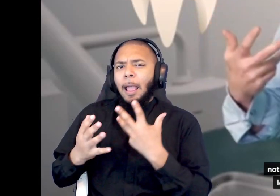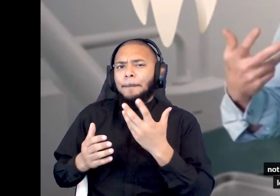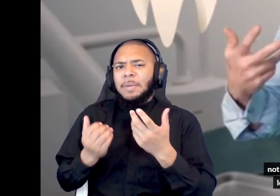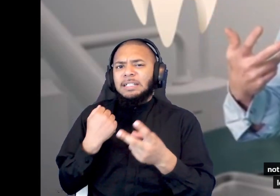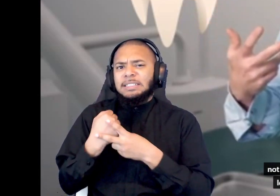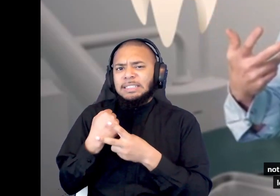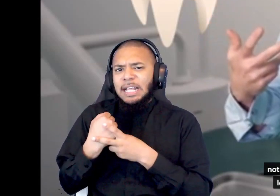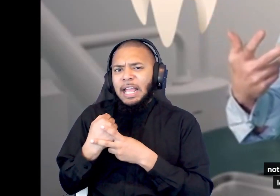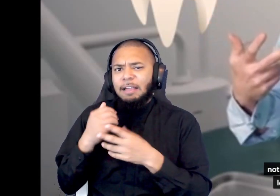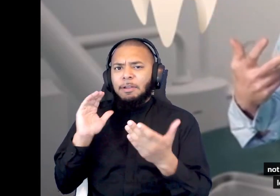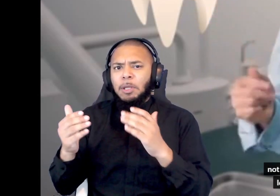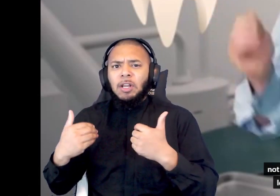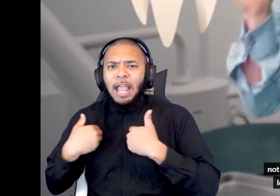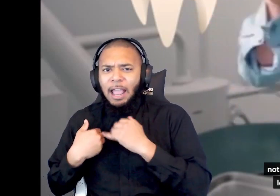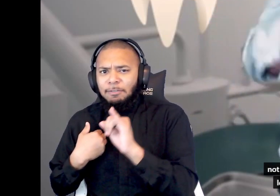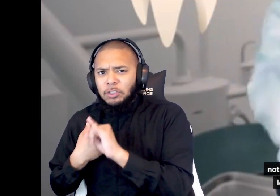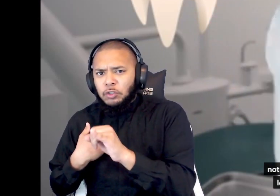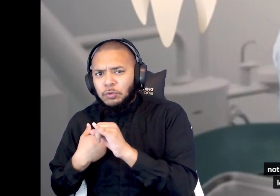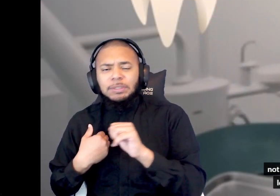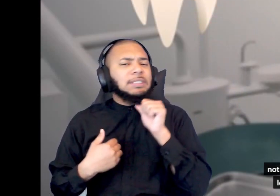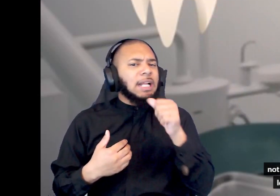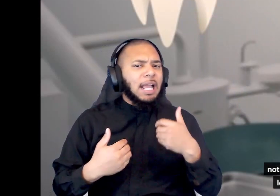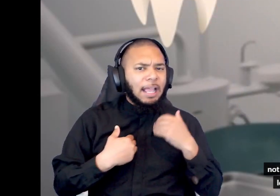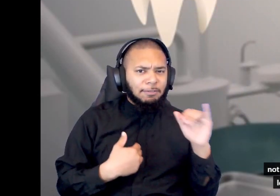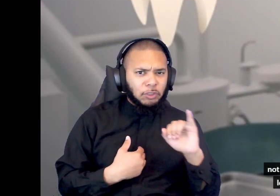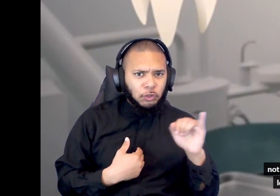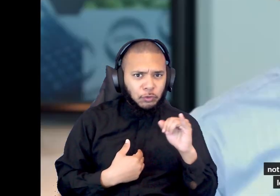have dental insurance. Let's go.